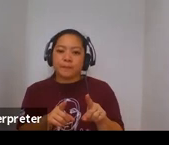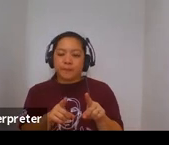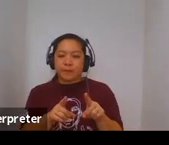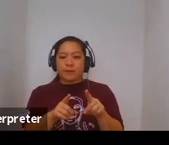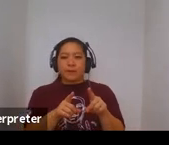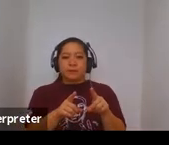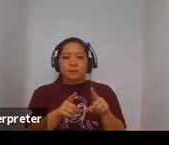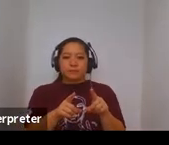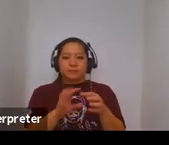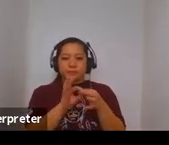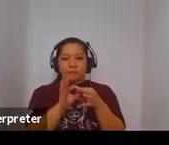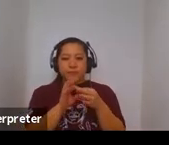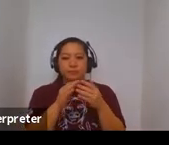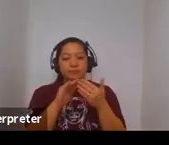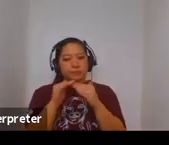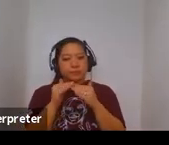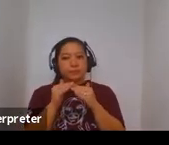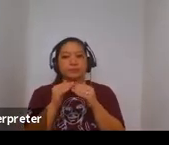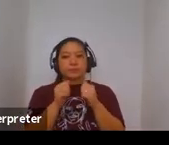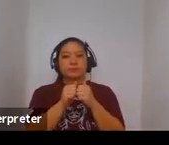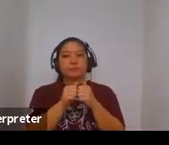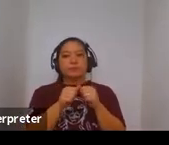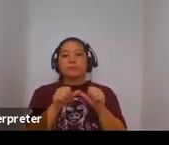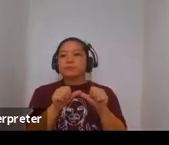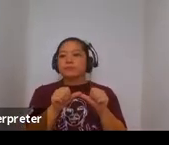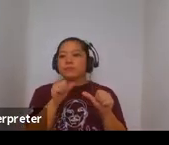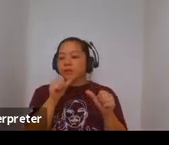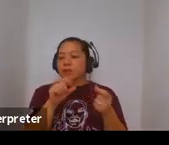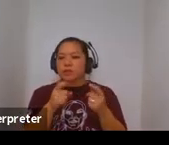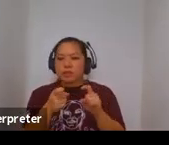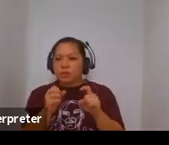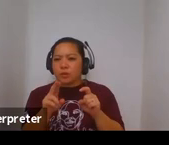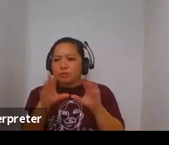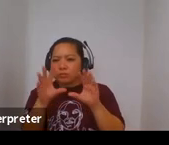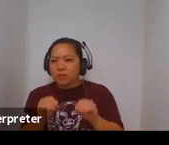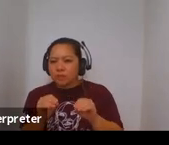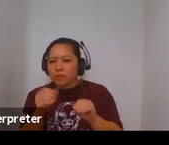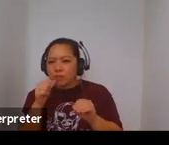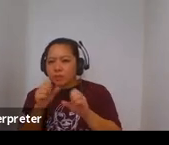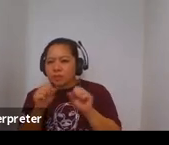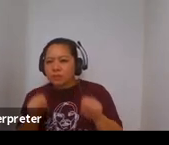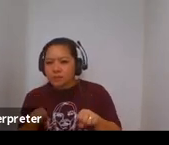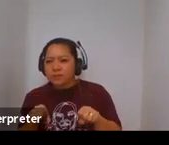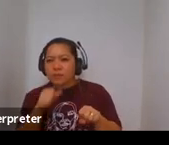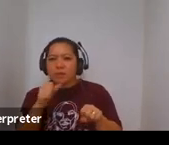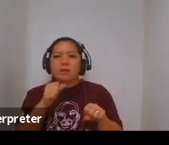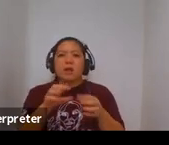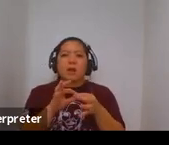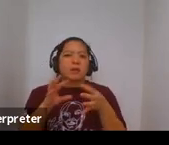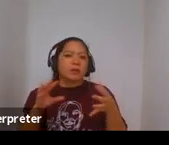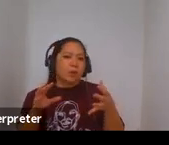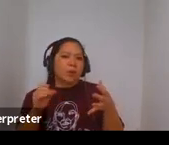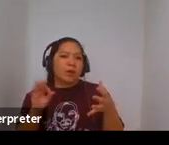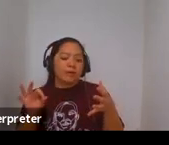building community accountability without ostracizing or shutting down a system, not letting go of